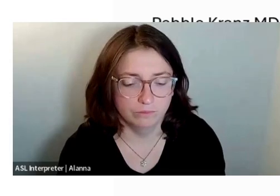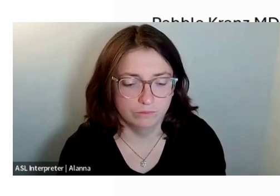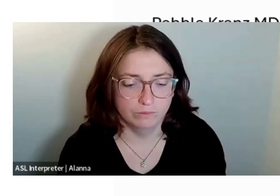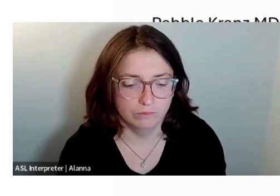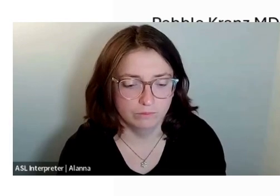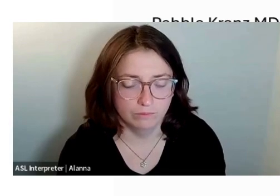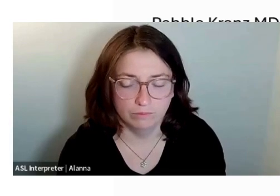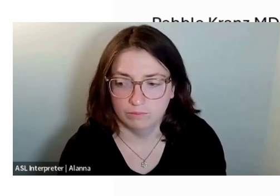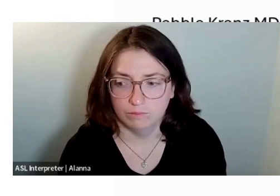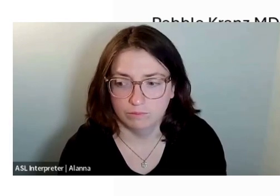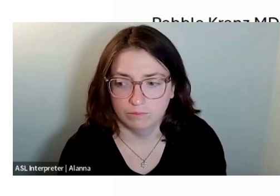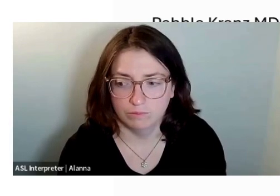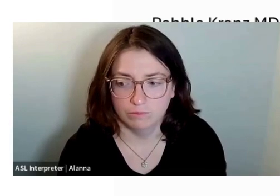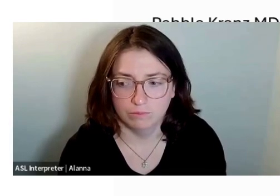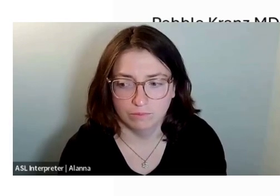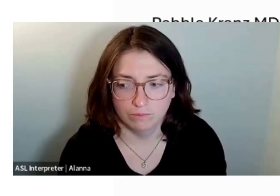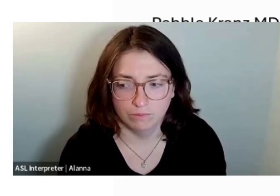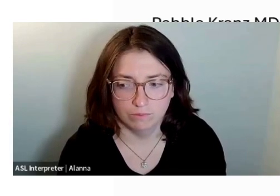Okay.